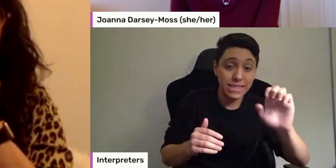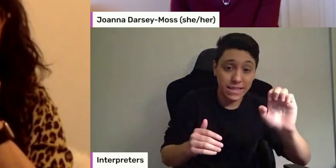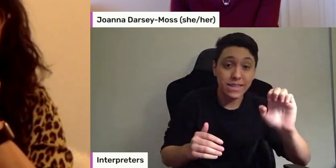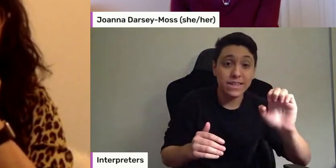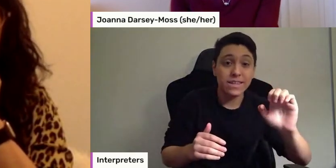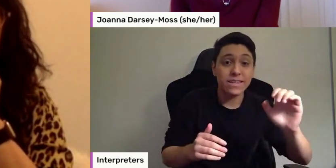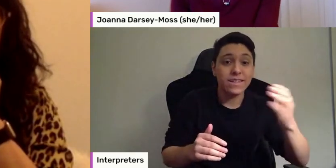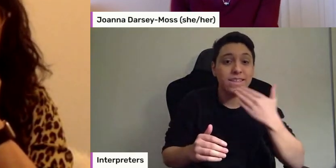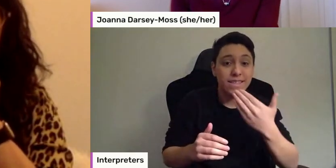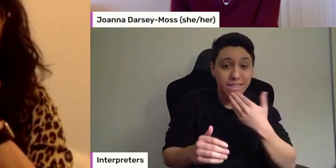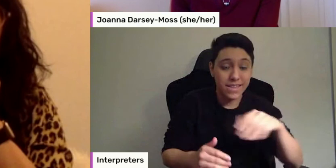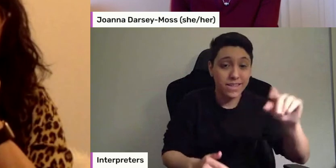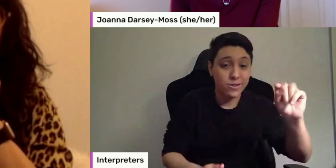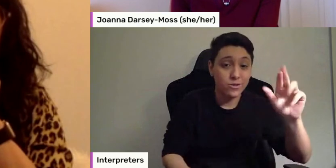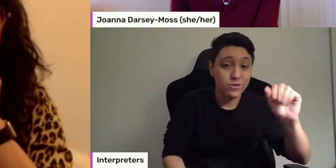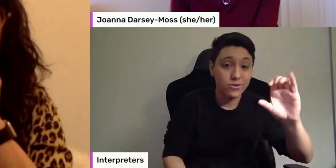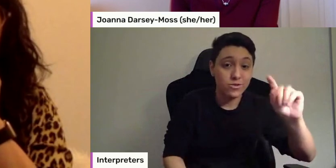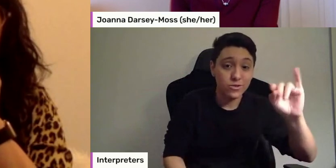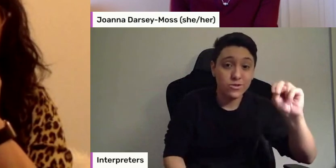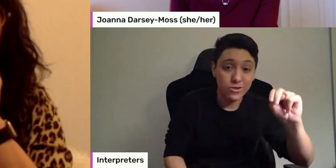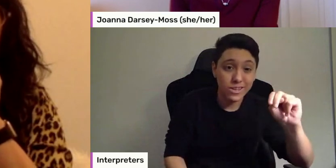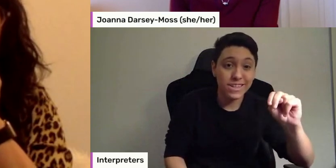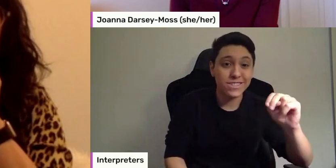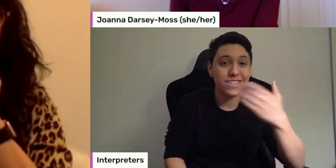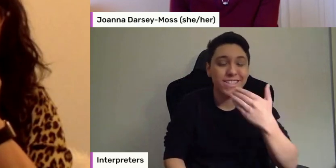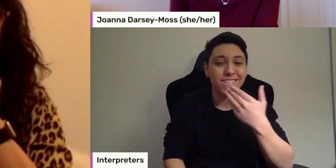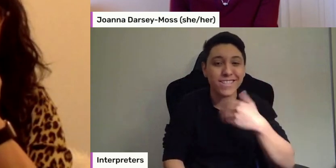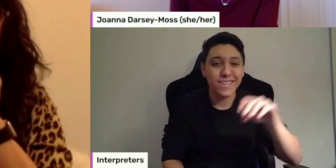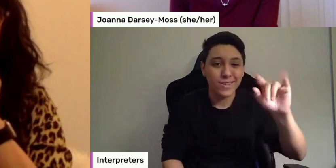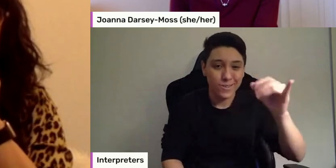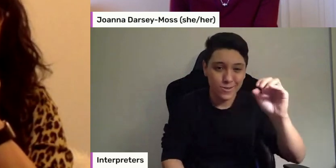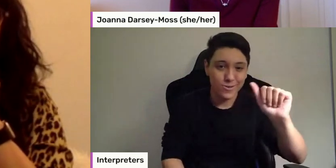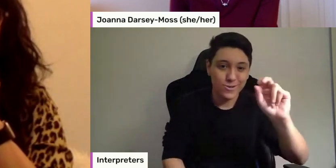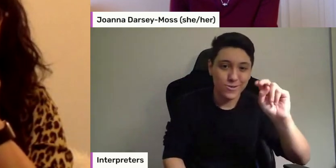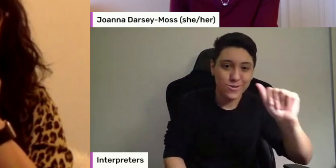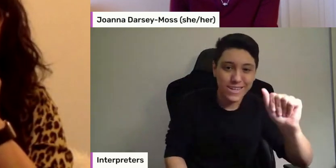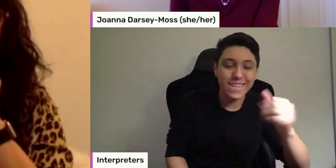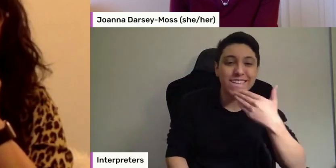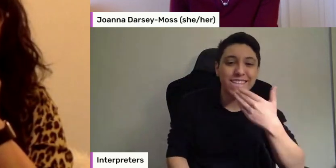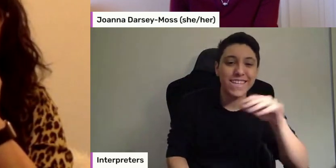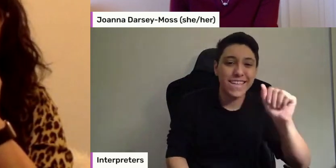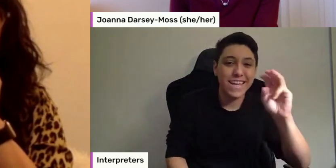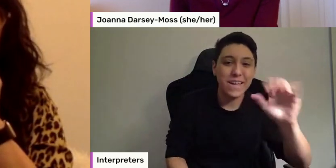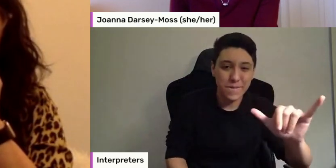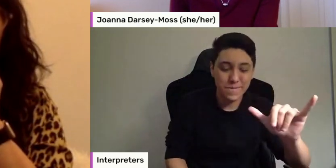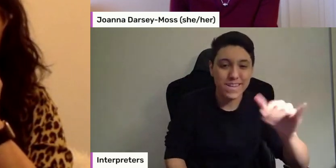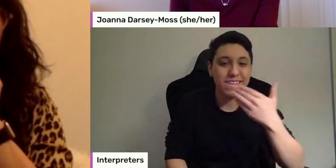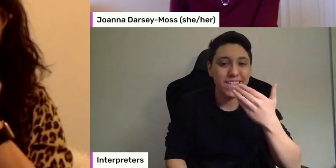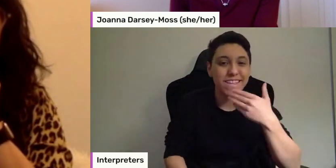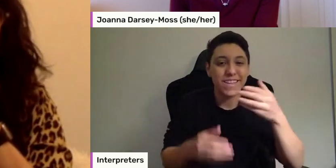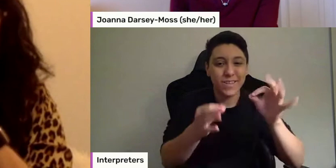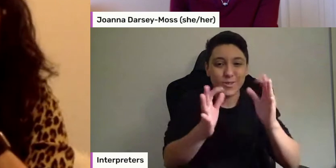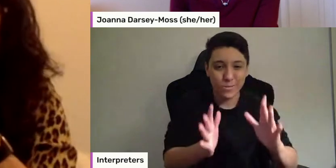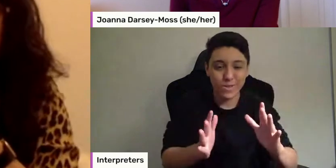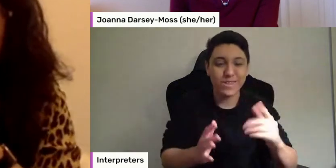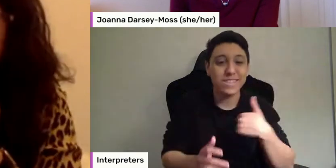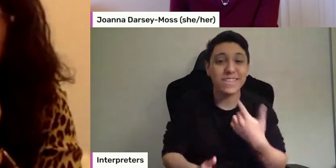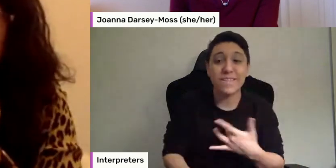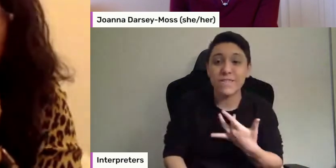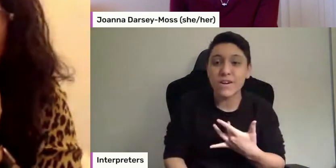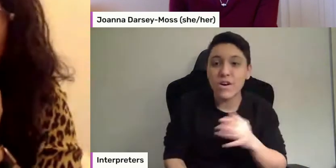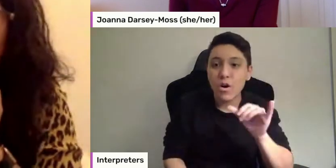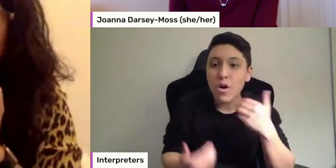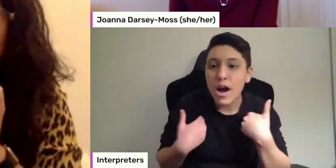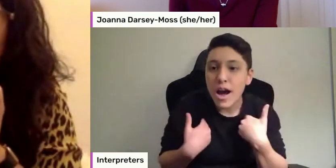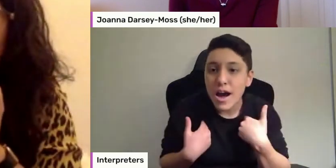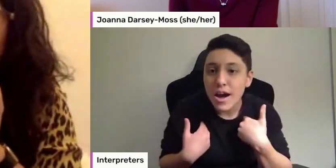thanks to Amy, thanks to Joanna, thanks to lovely interpreters. I feel really, really, oh, there is a